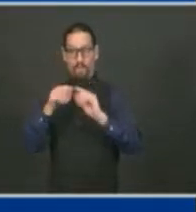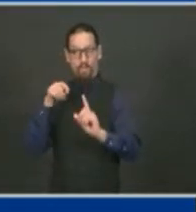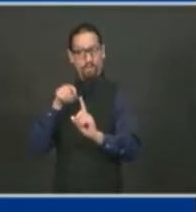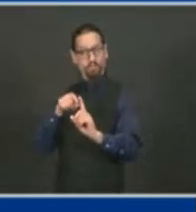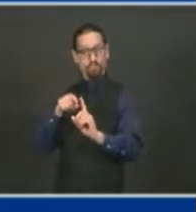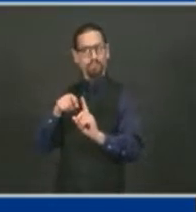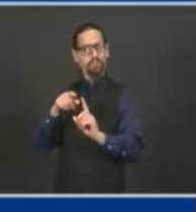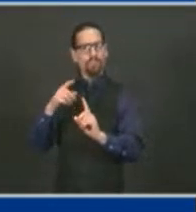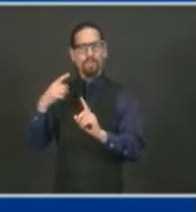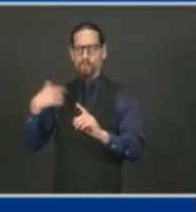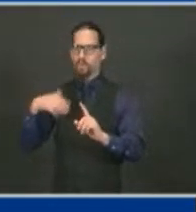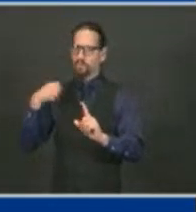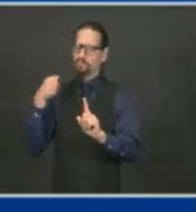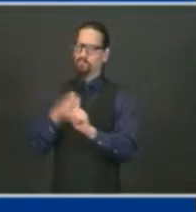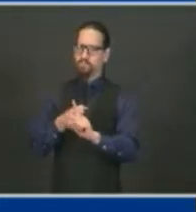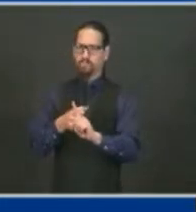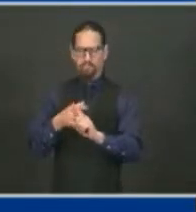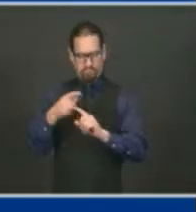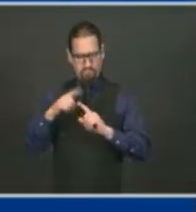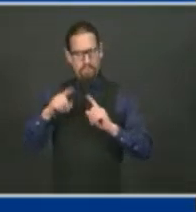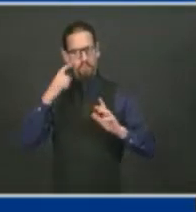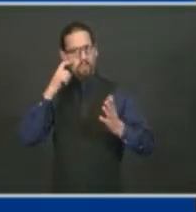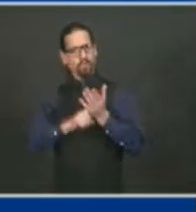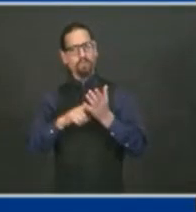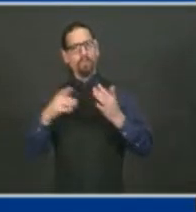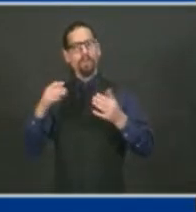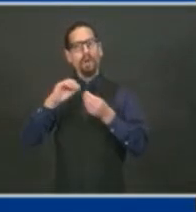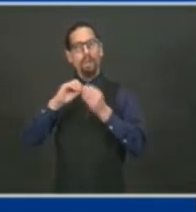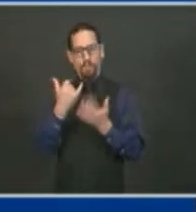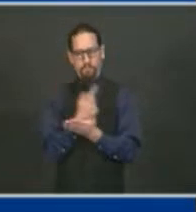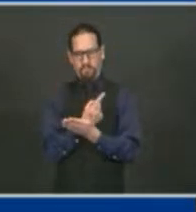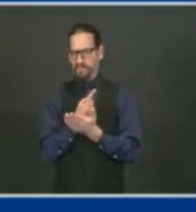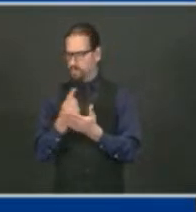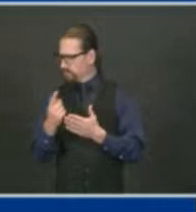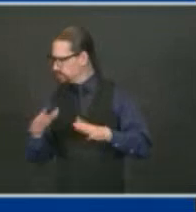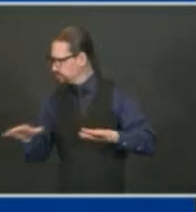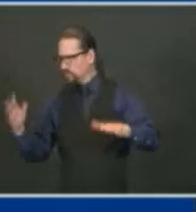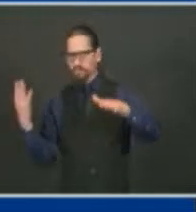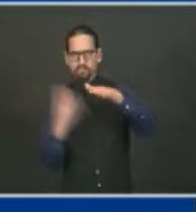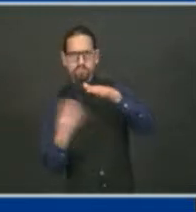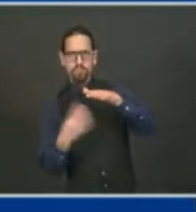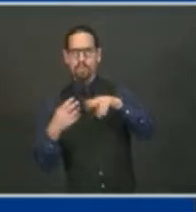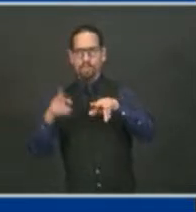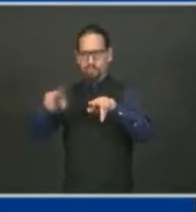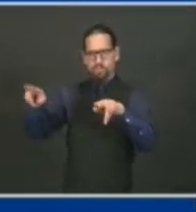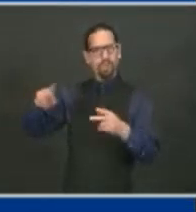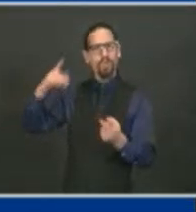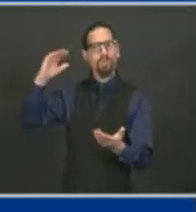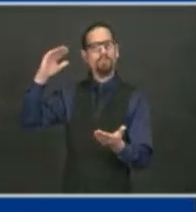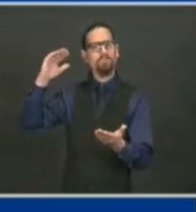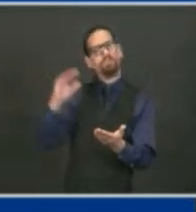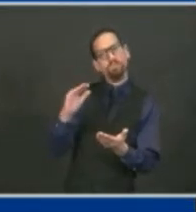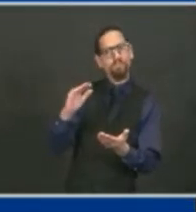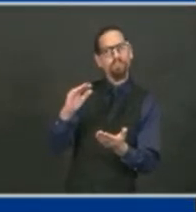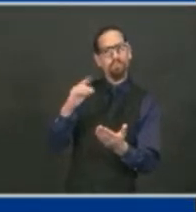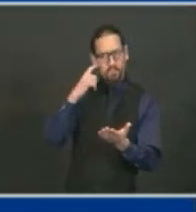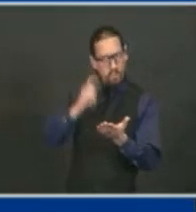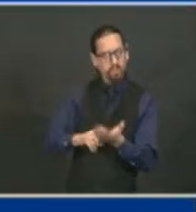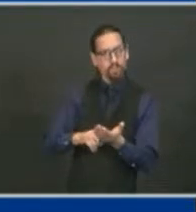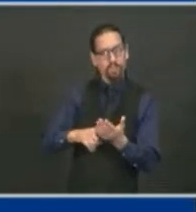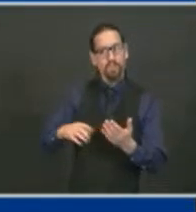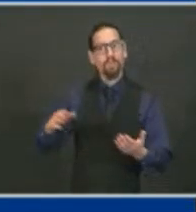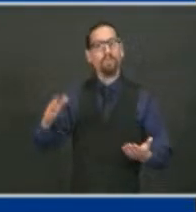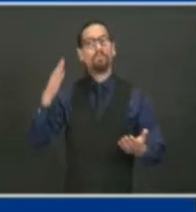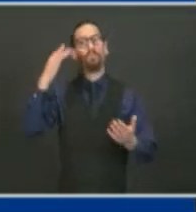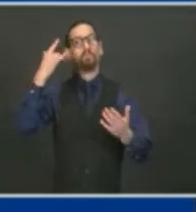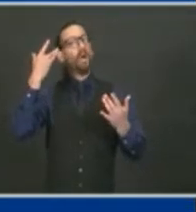for the past week or so. And frankly, we know why that is. It's because we hit the pause button and